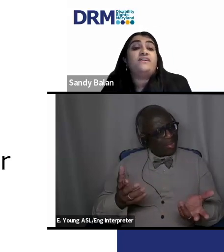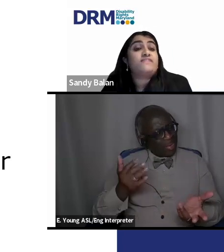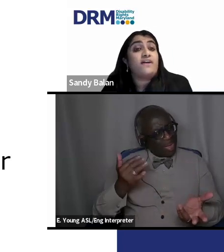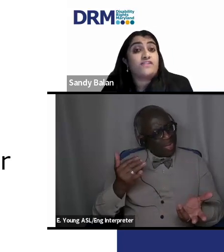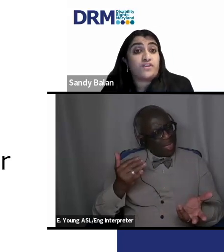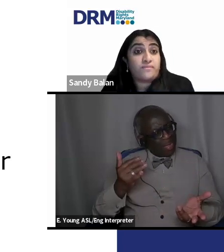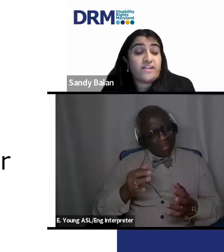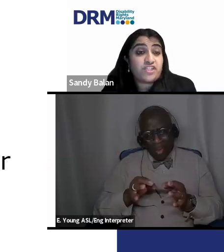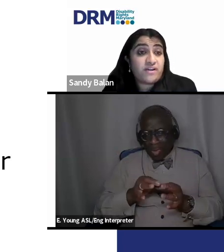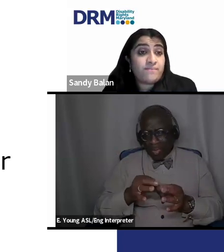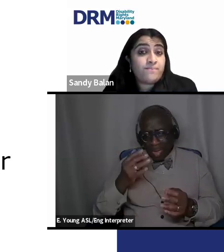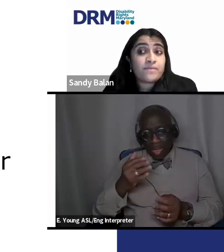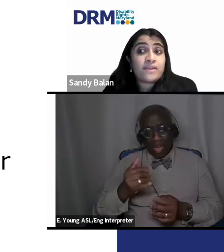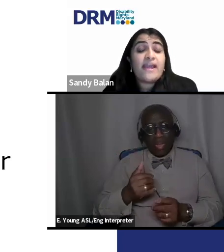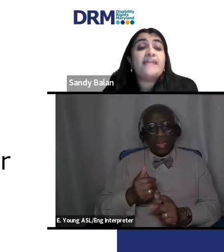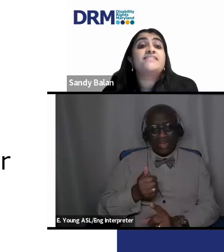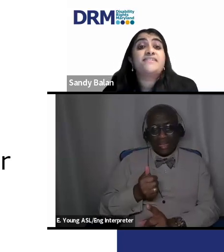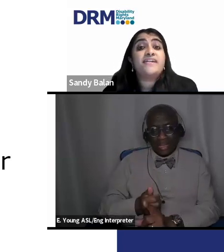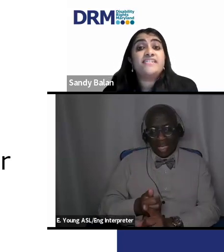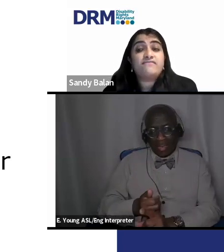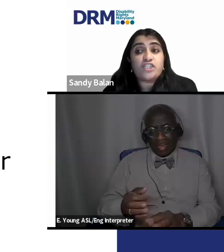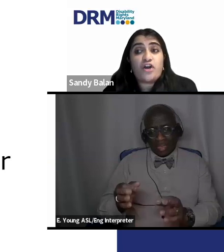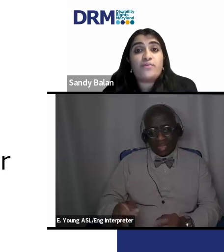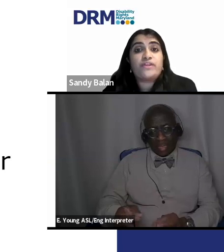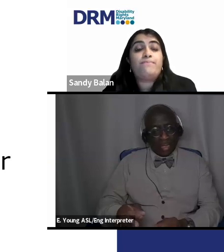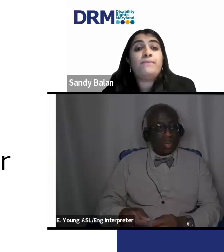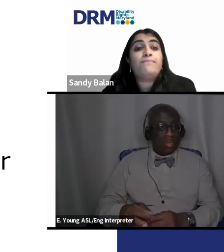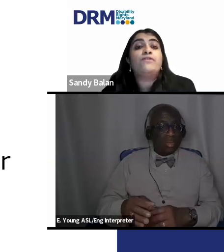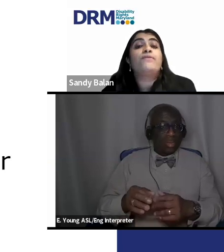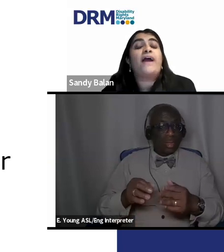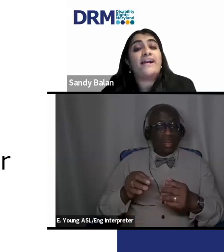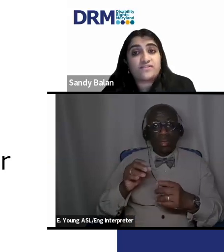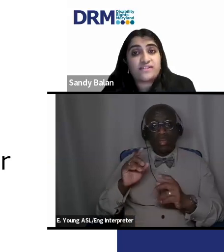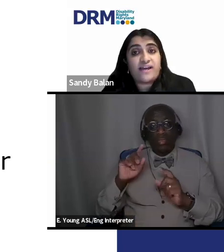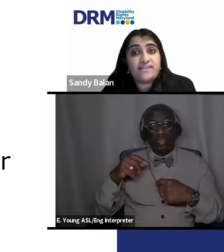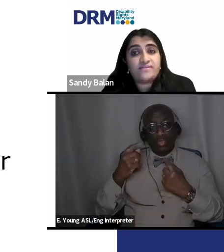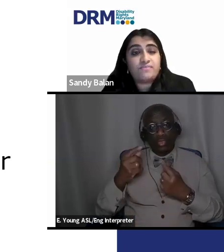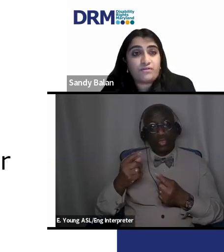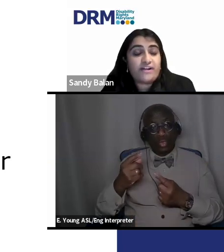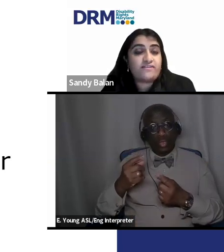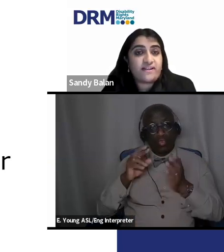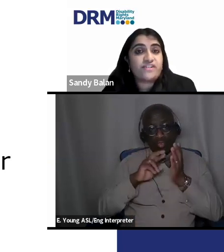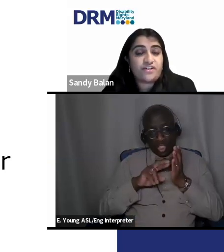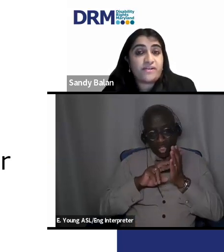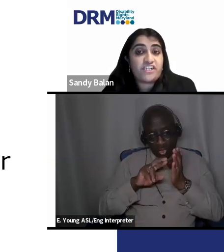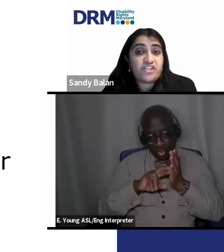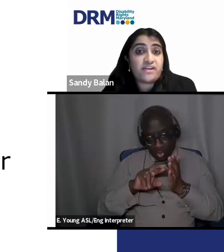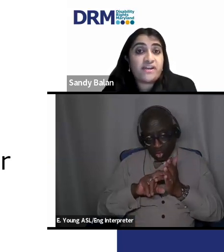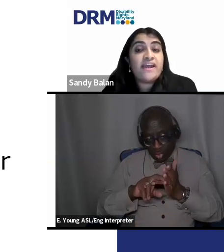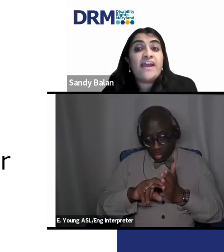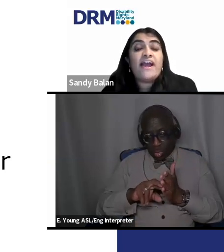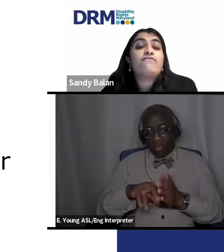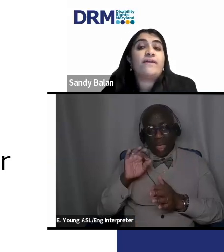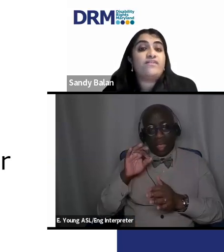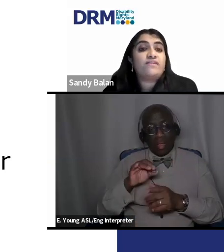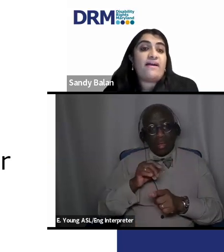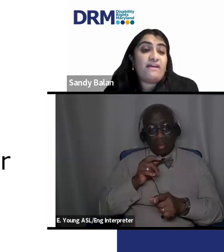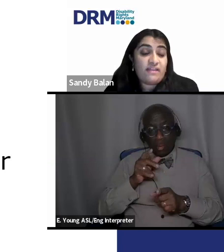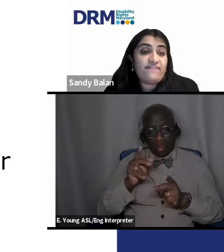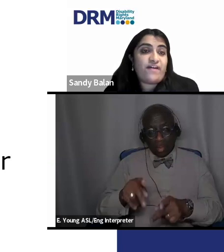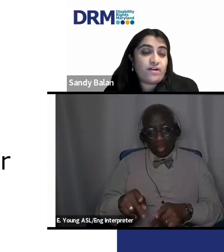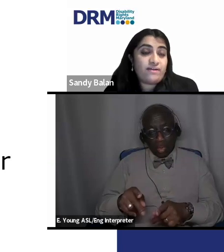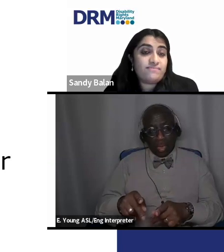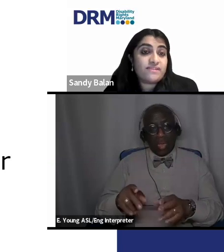to the idea of self-determination. And studies have shown that people who exercise greater self-determination have